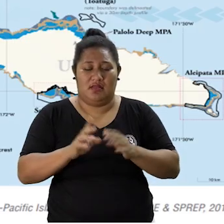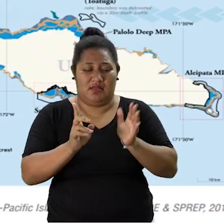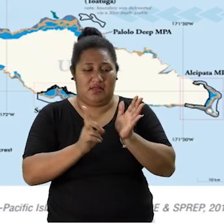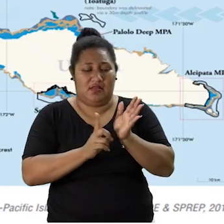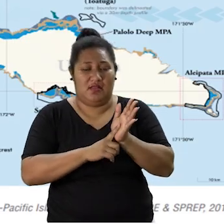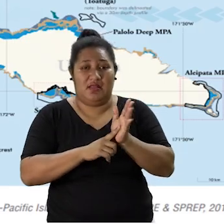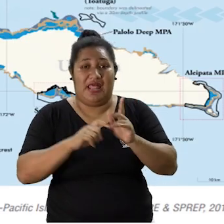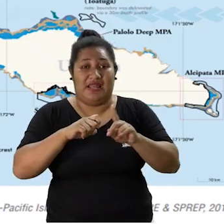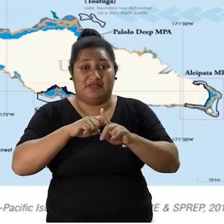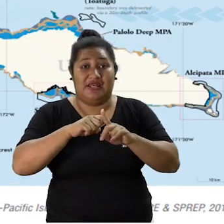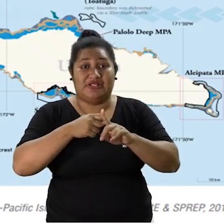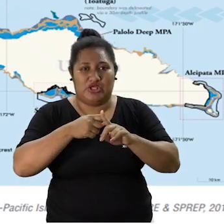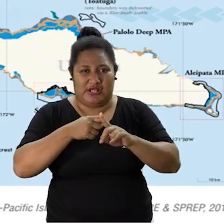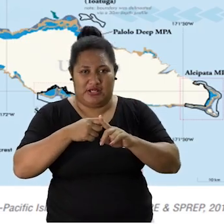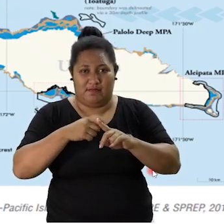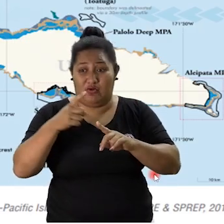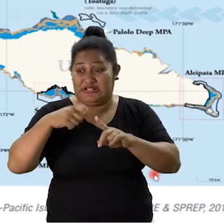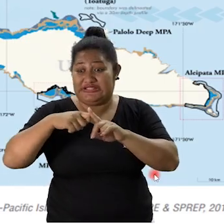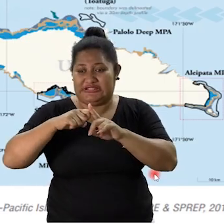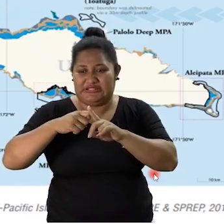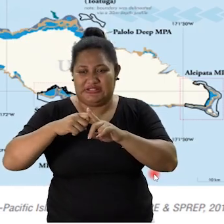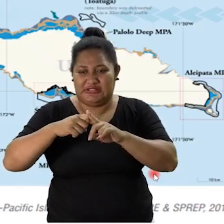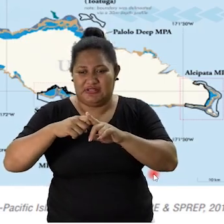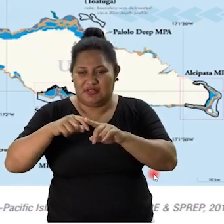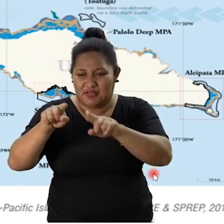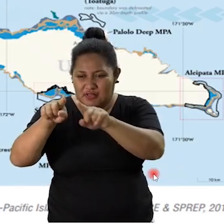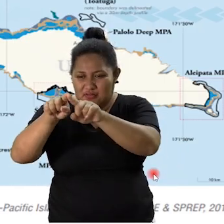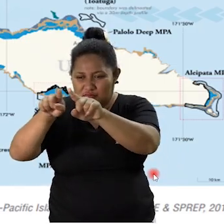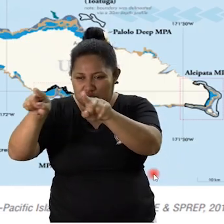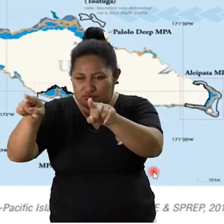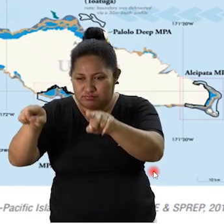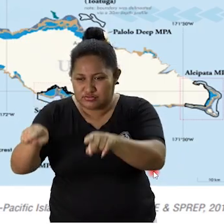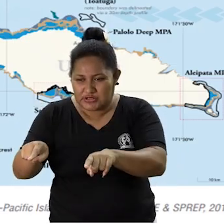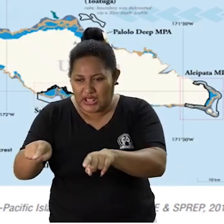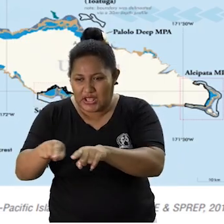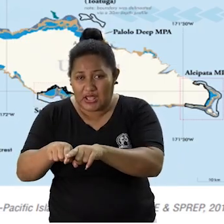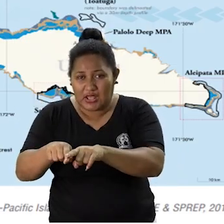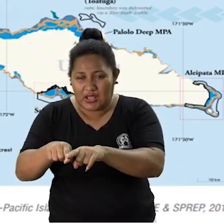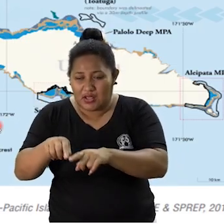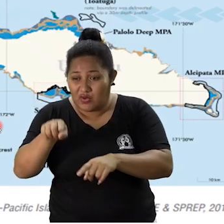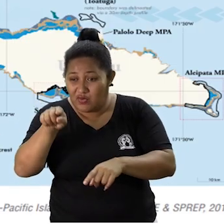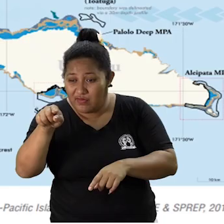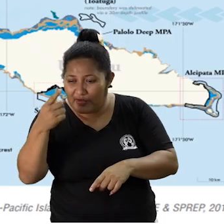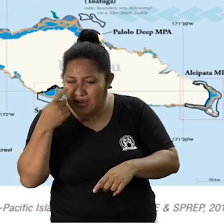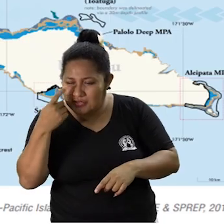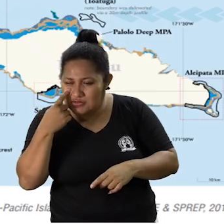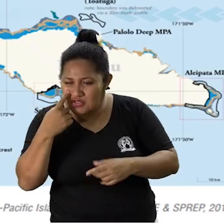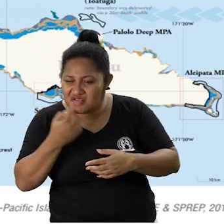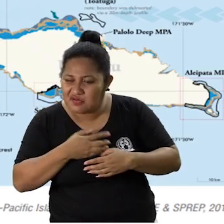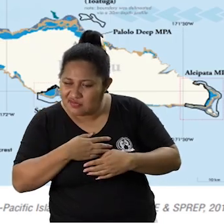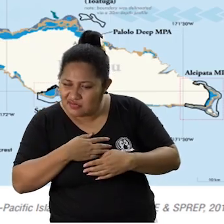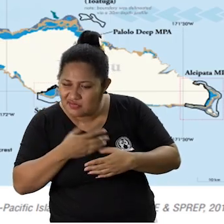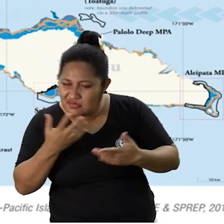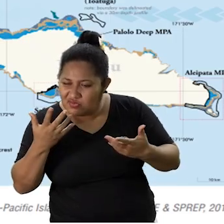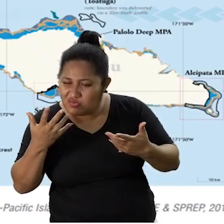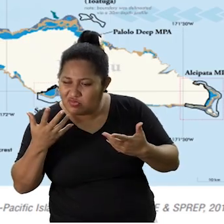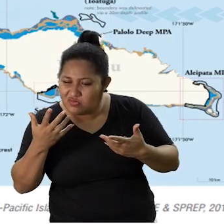le ki o le map. So se tangata lai fia malama le map, e mua o nā ngai